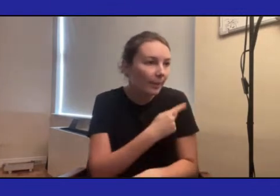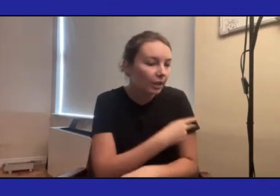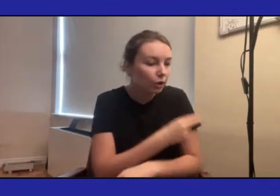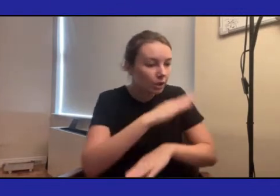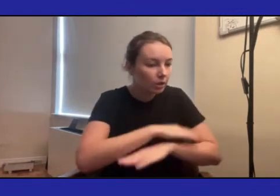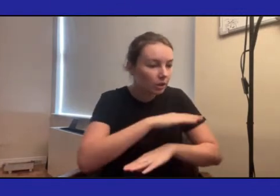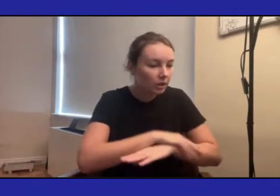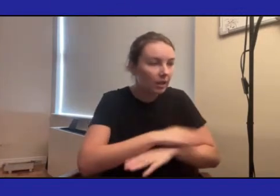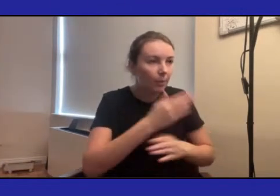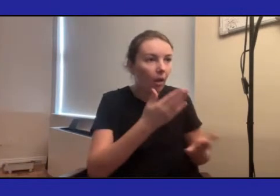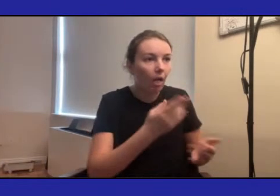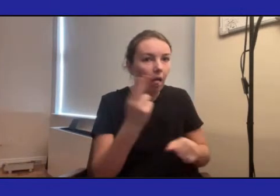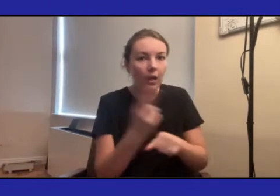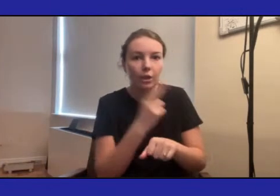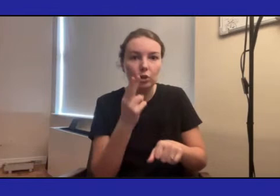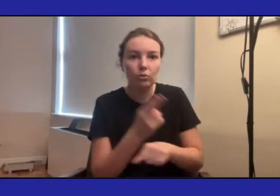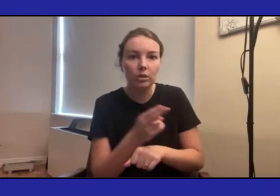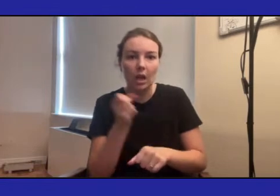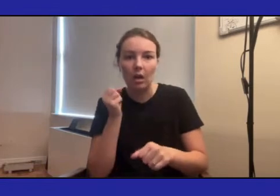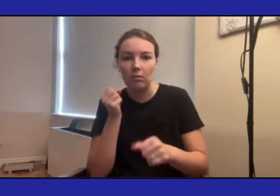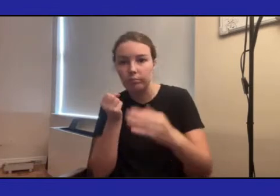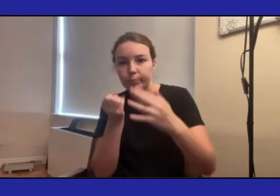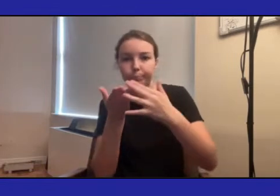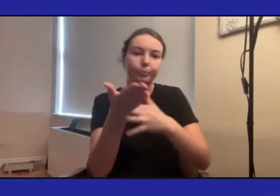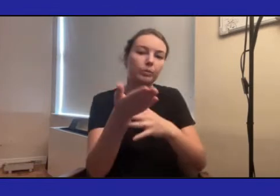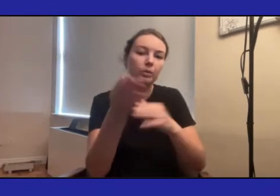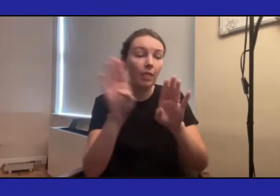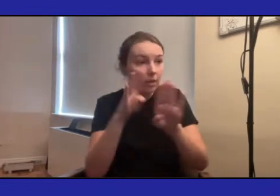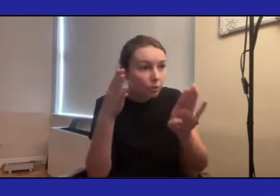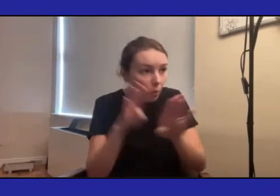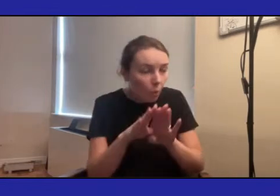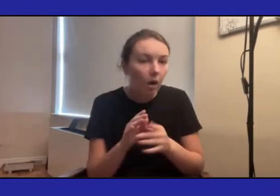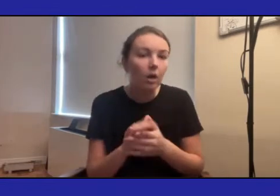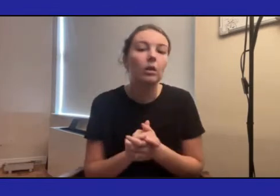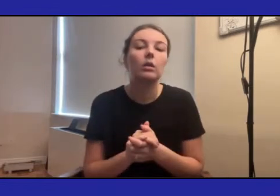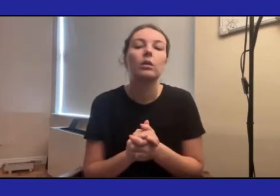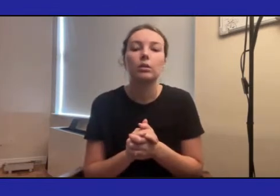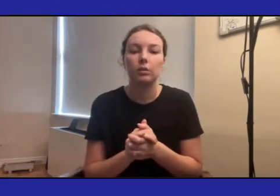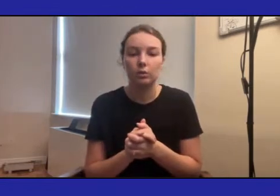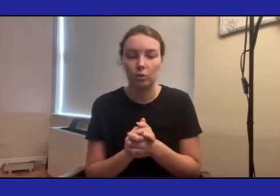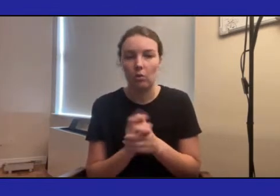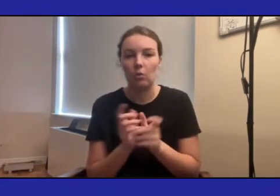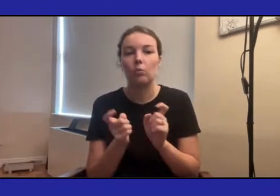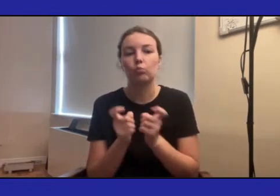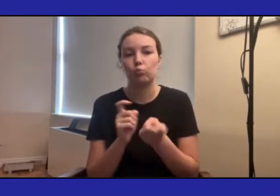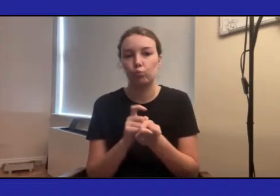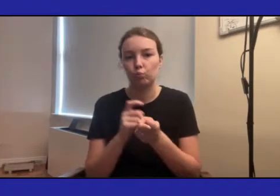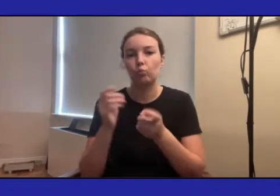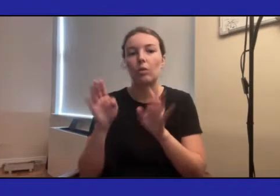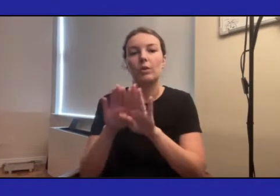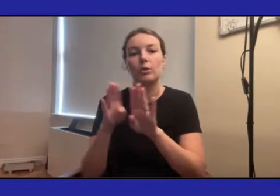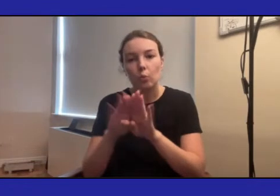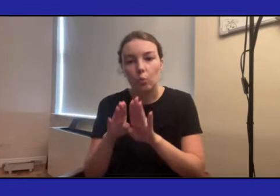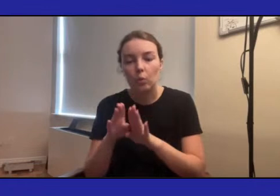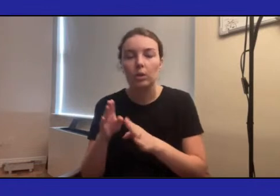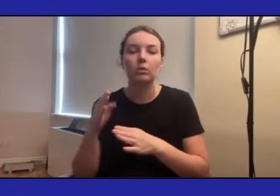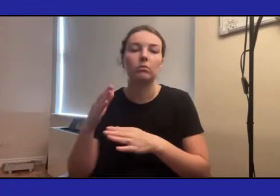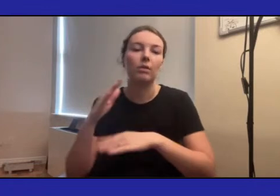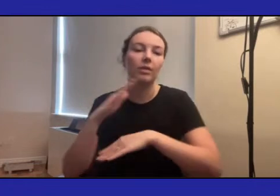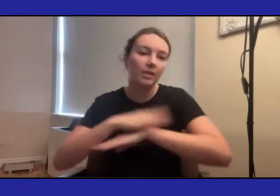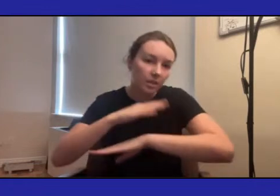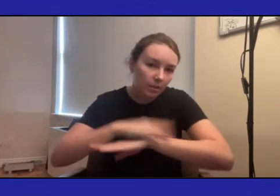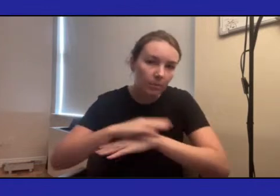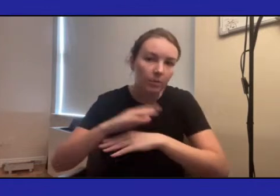door. So we are doing the windows, we're doing the tables, the chairs, so that the units are much more safer above and